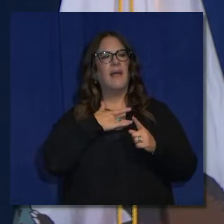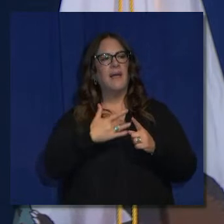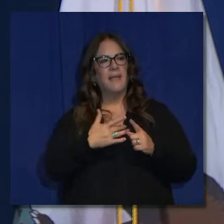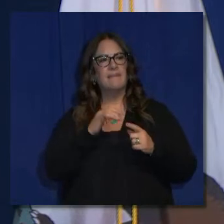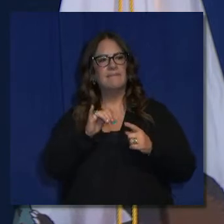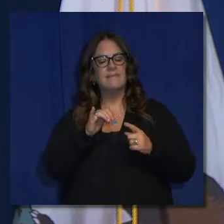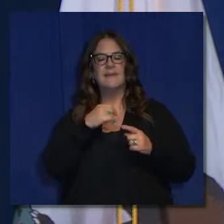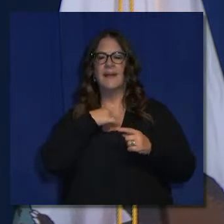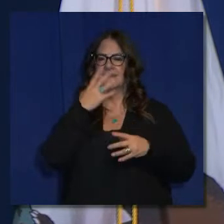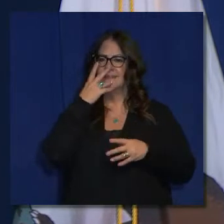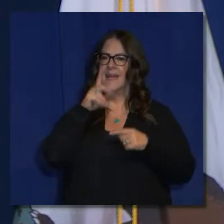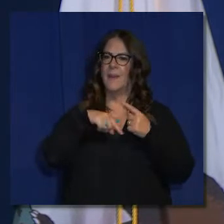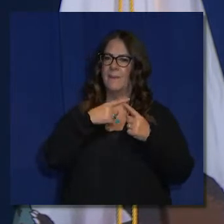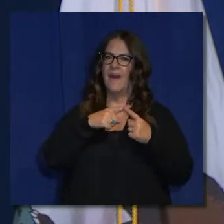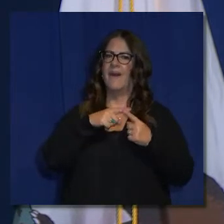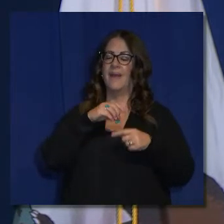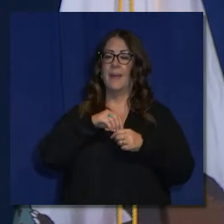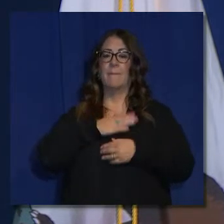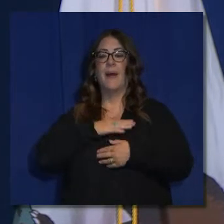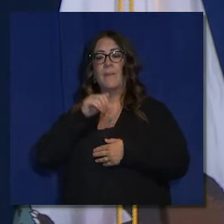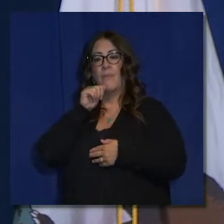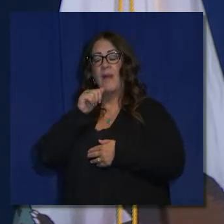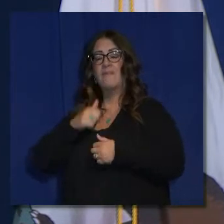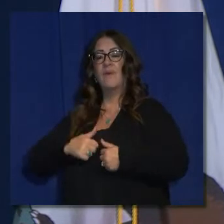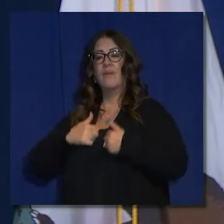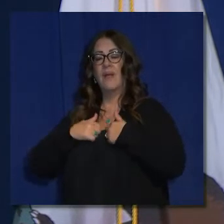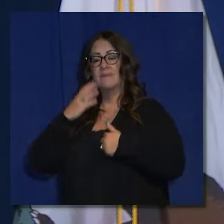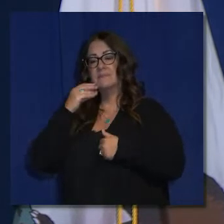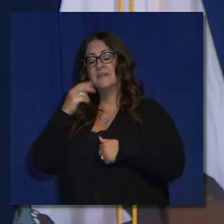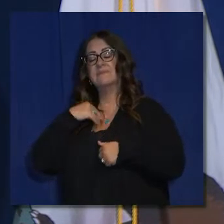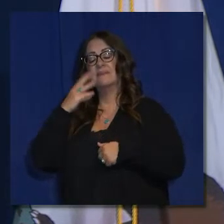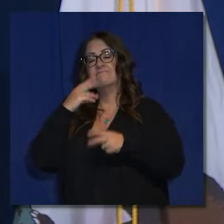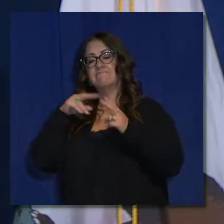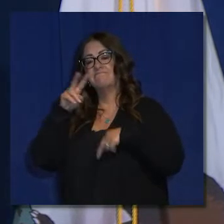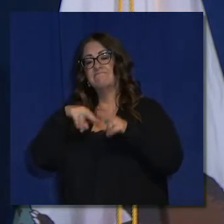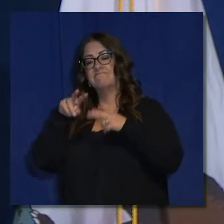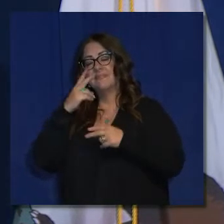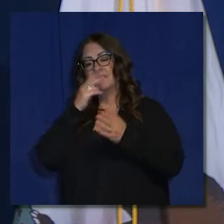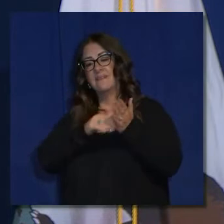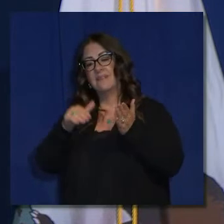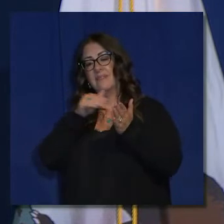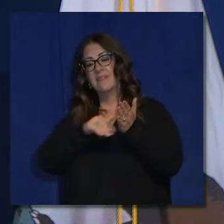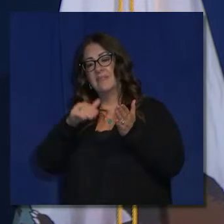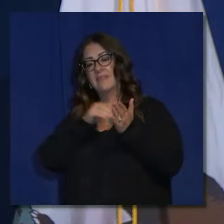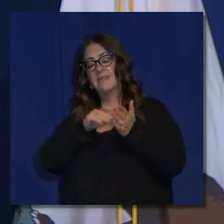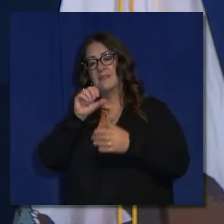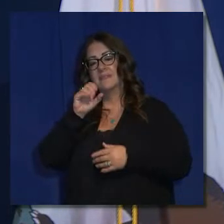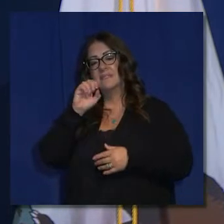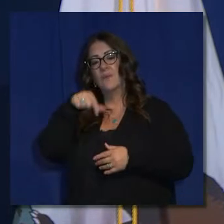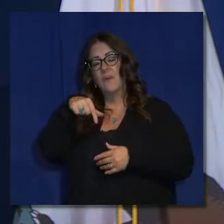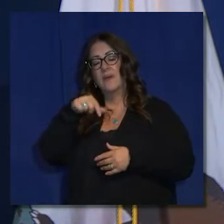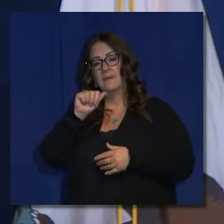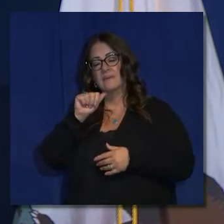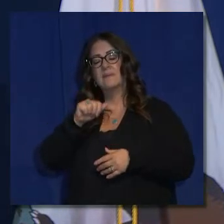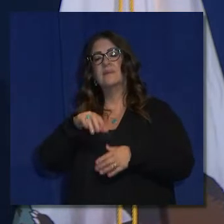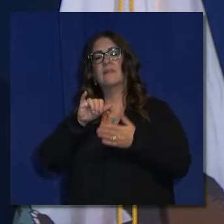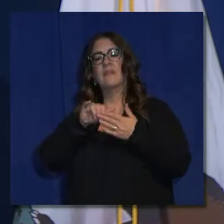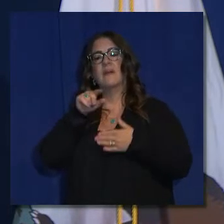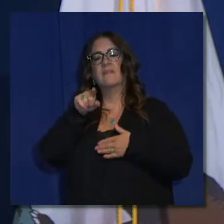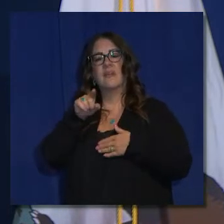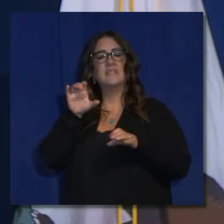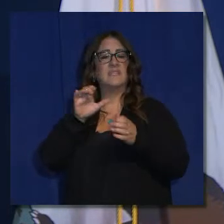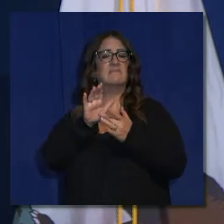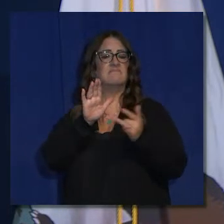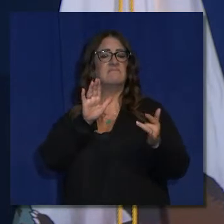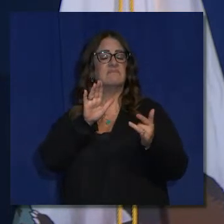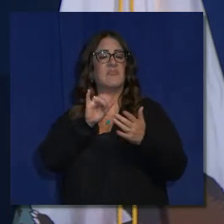abuse in my private life. I've seen that abuse over and over and over again in